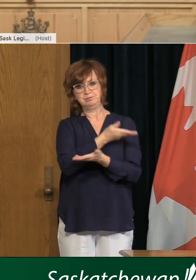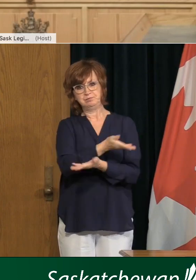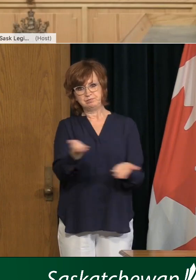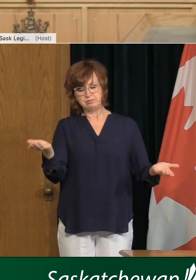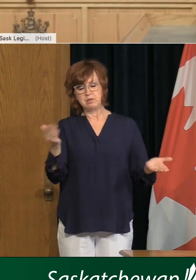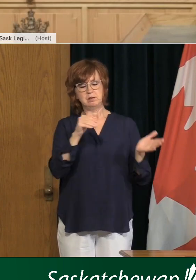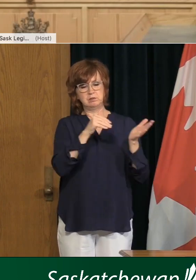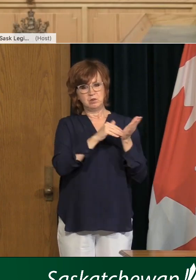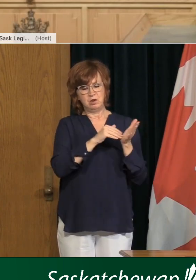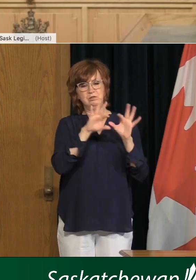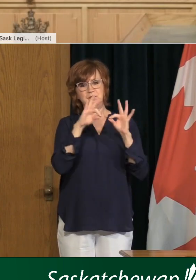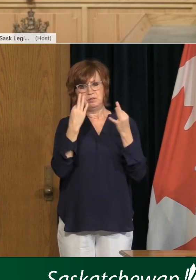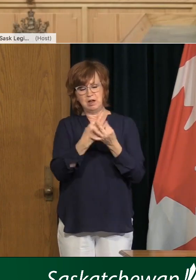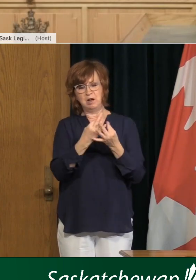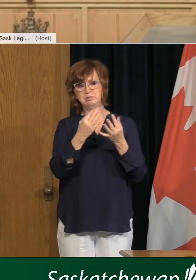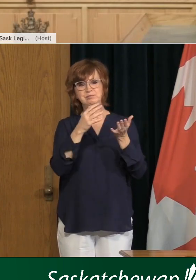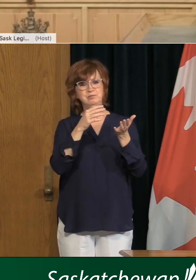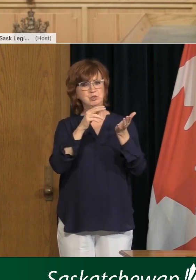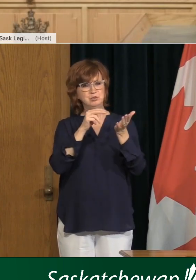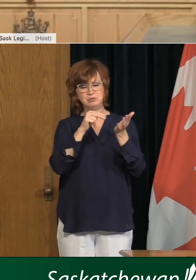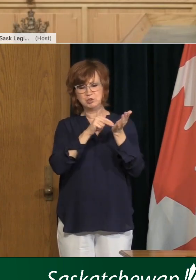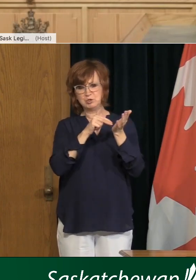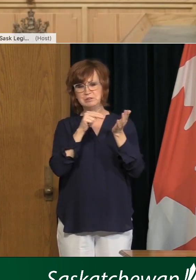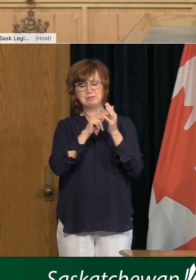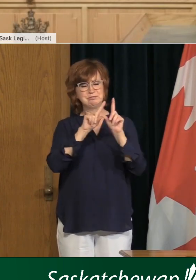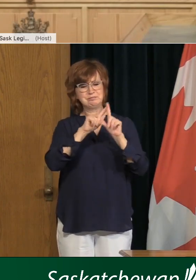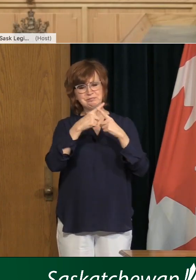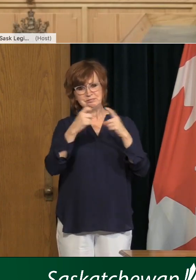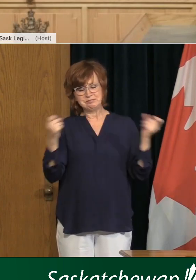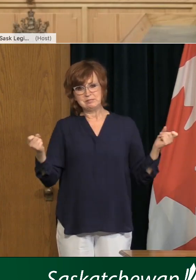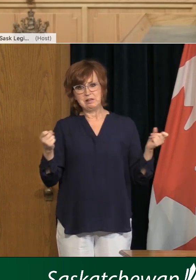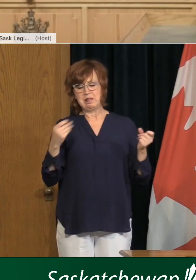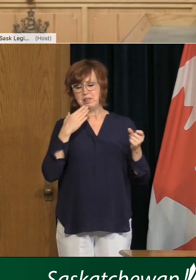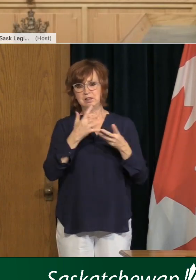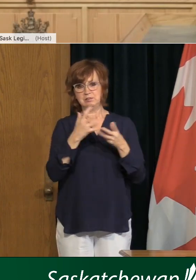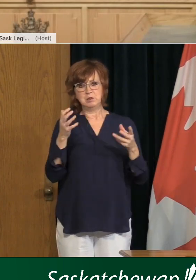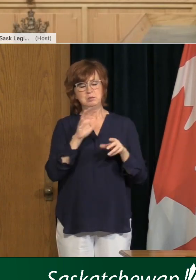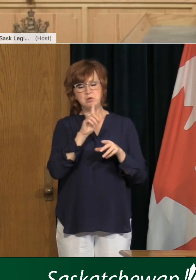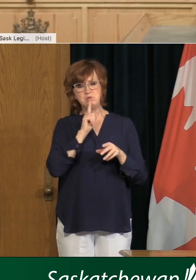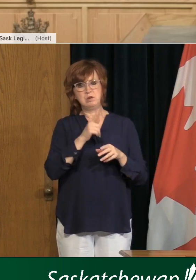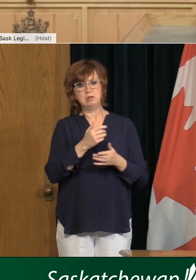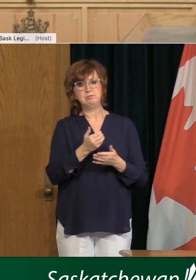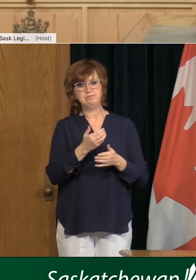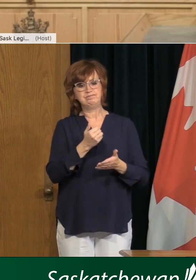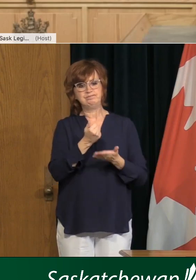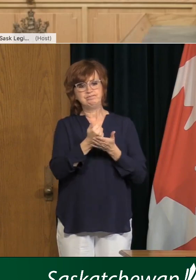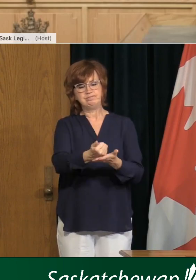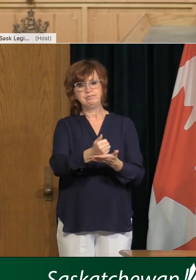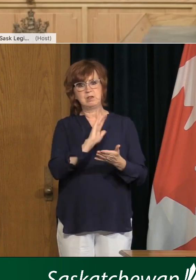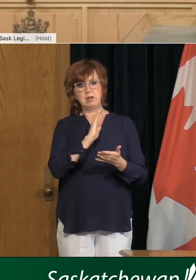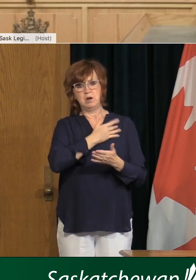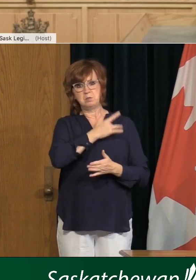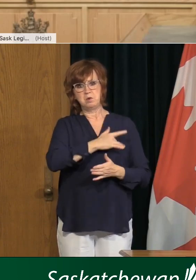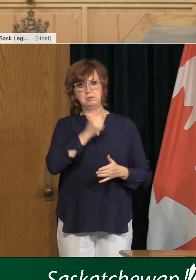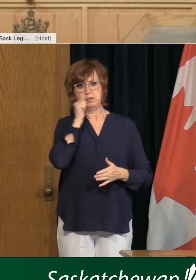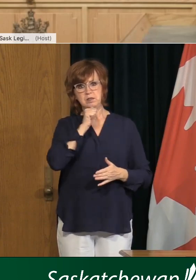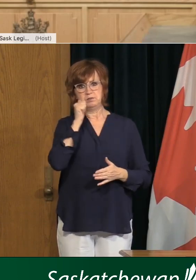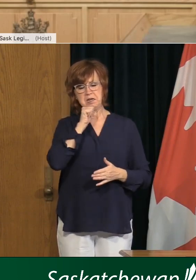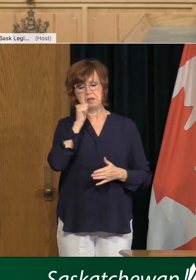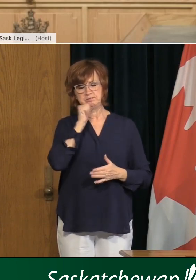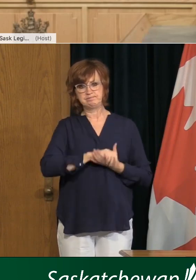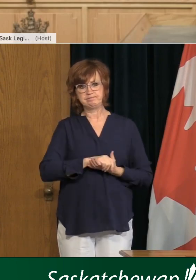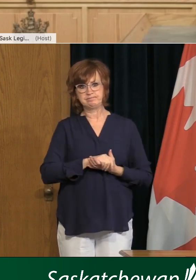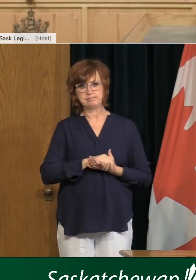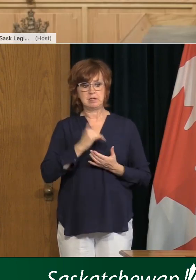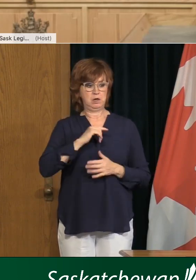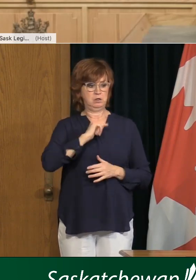work, and we appreciate what you do for Saskatchewan residents each and every day. And with that, I'm going to turn the presentation over to Dr. Rashaad Hansia. Thank